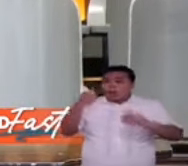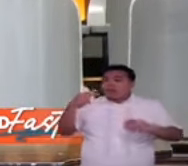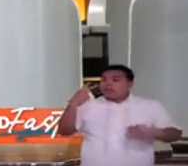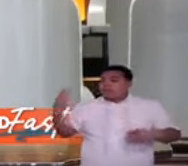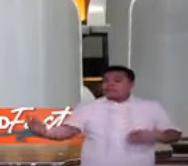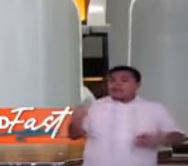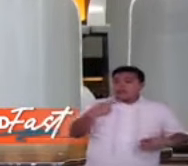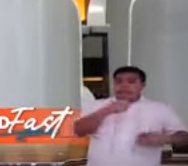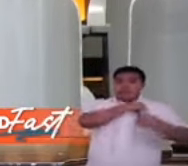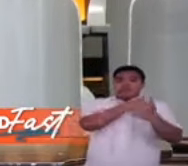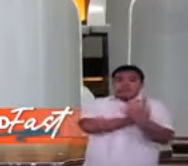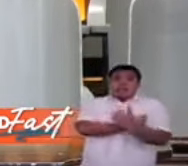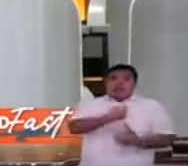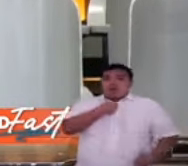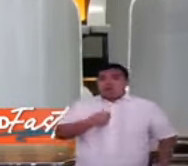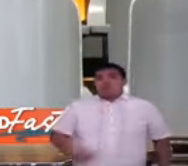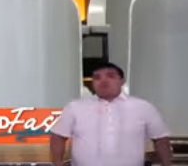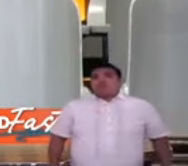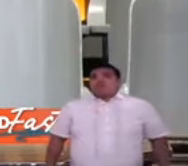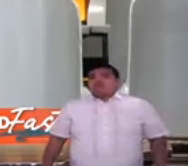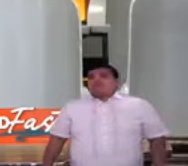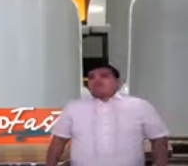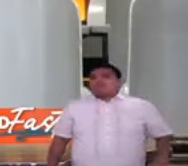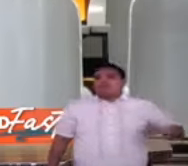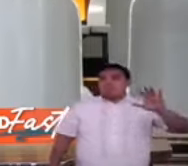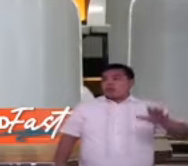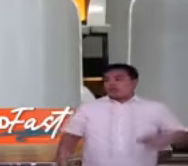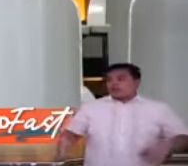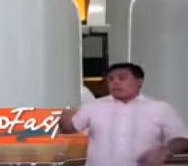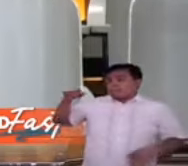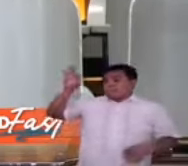sentence is the father, wana, bunol na, go to the room.